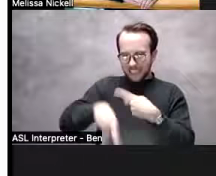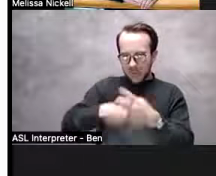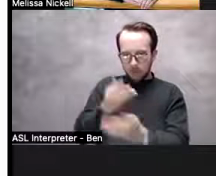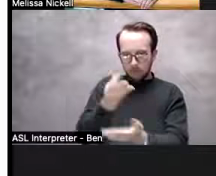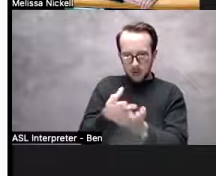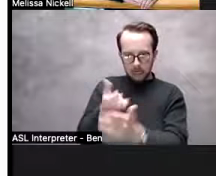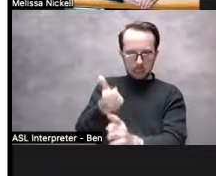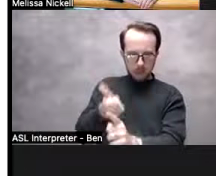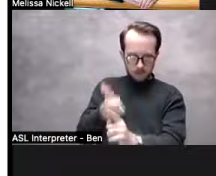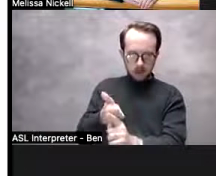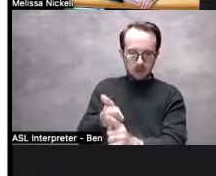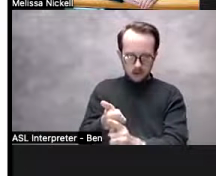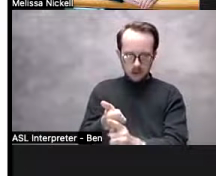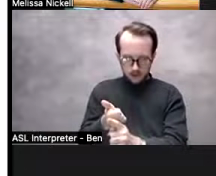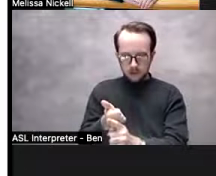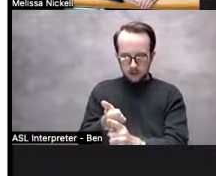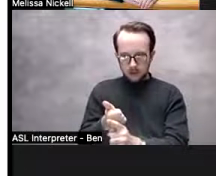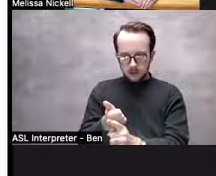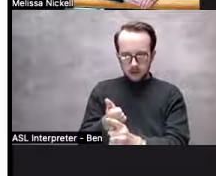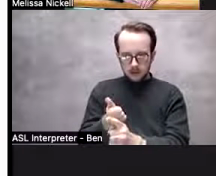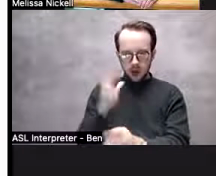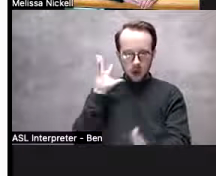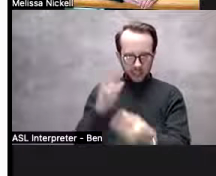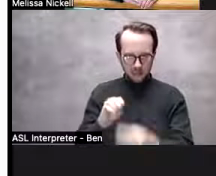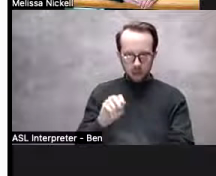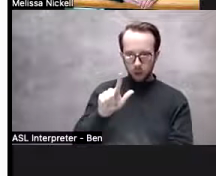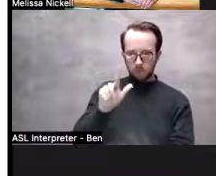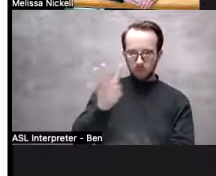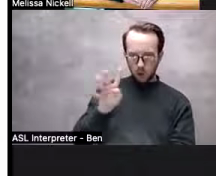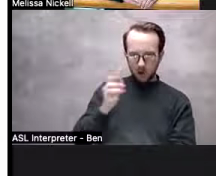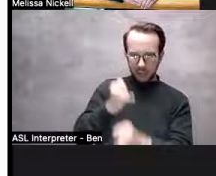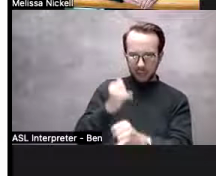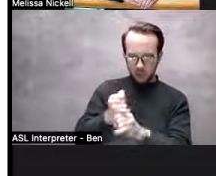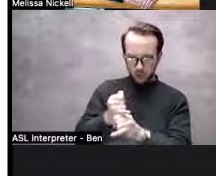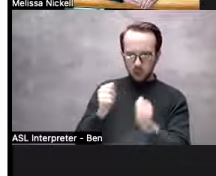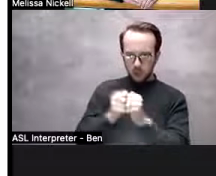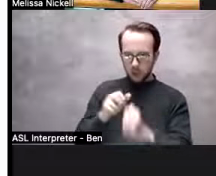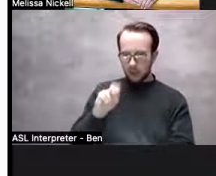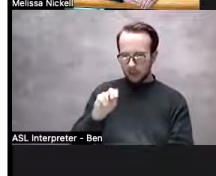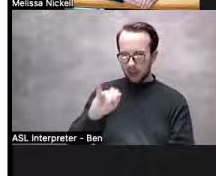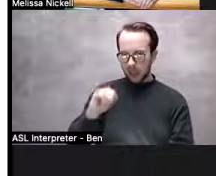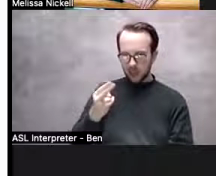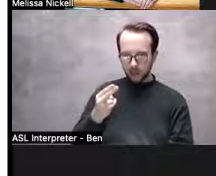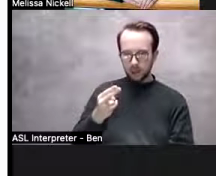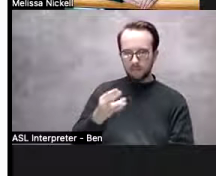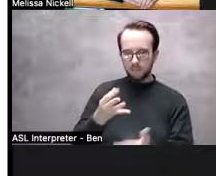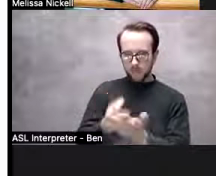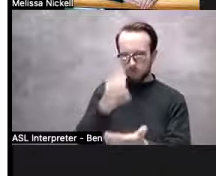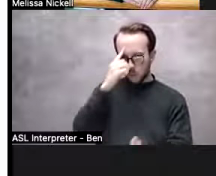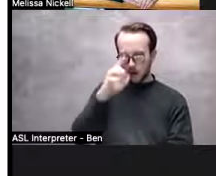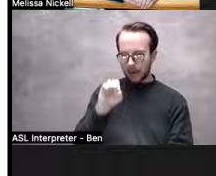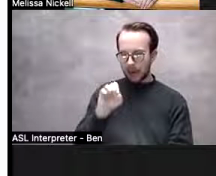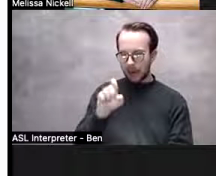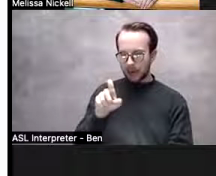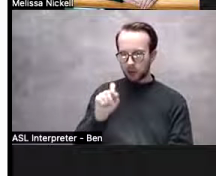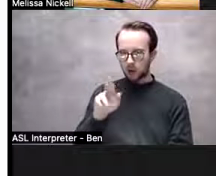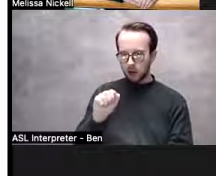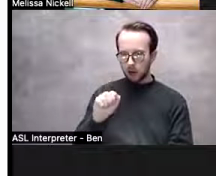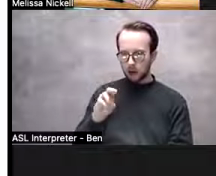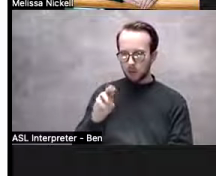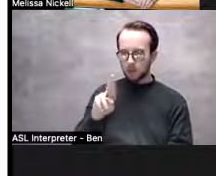I believe, 24 institutes at NIH that actually fund extramural grants. I've just listed 3